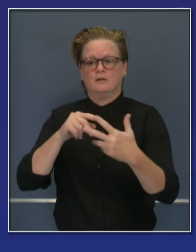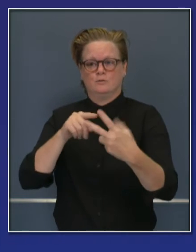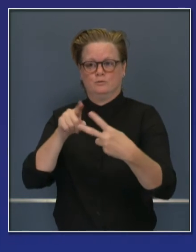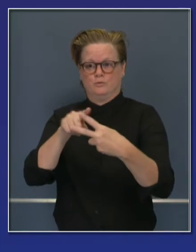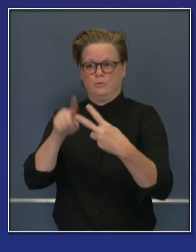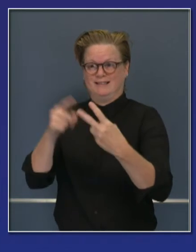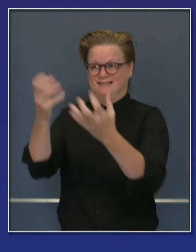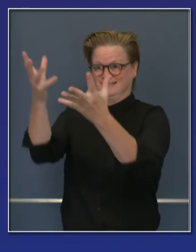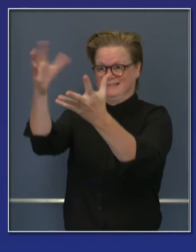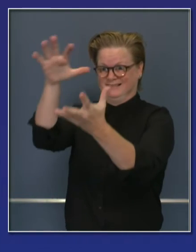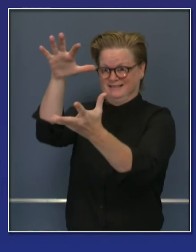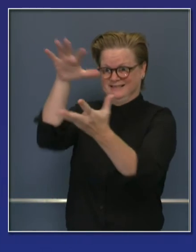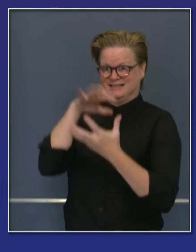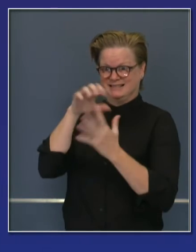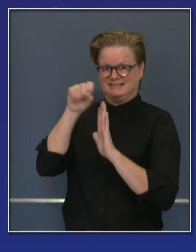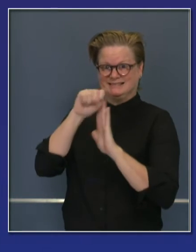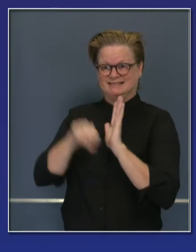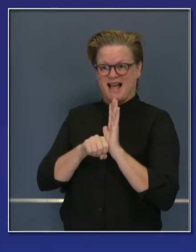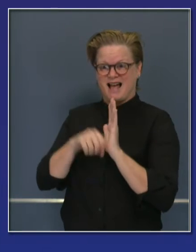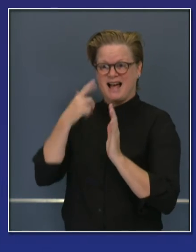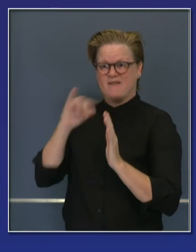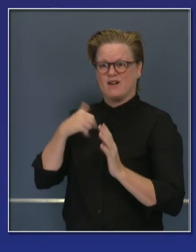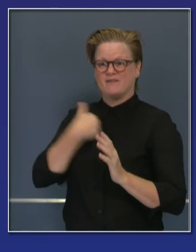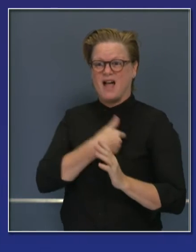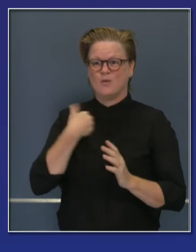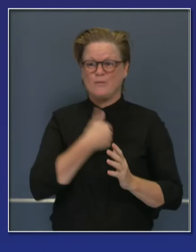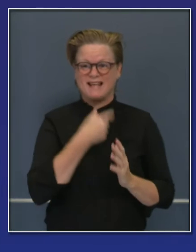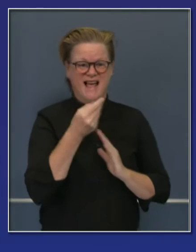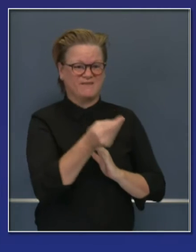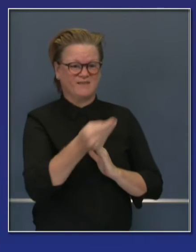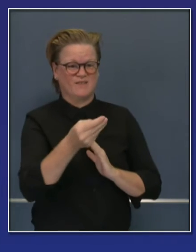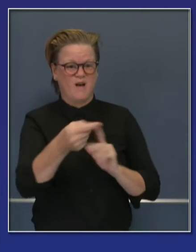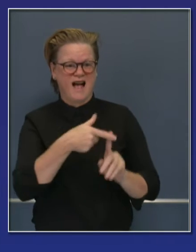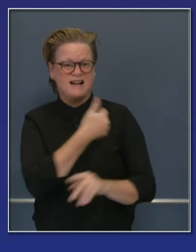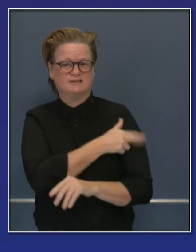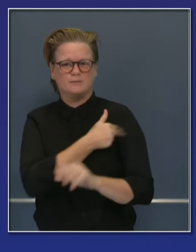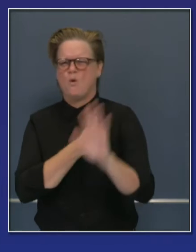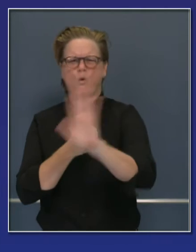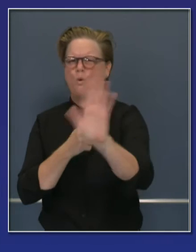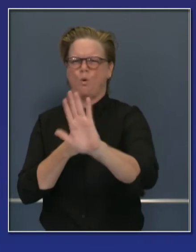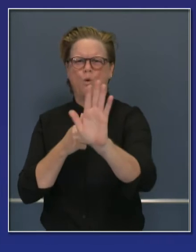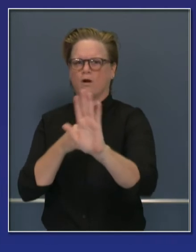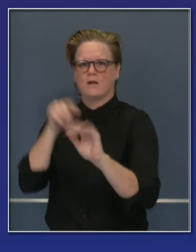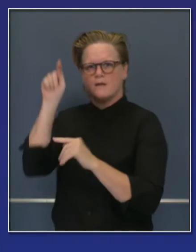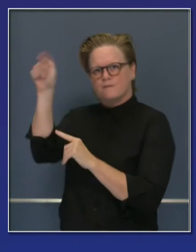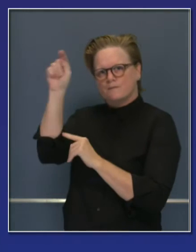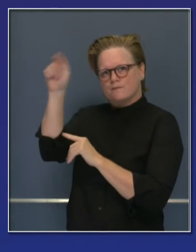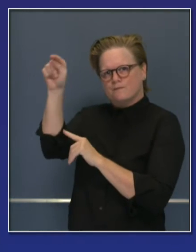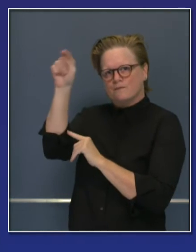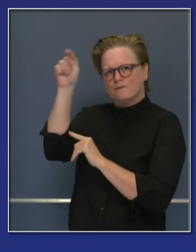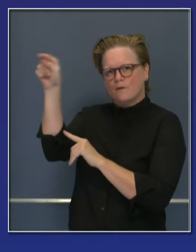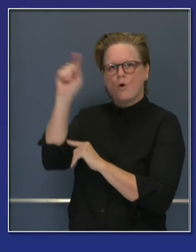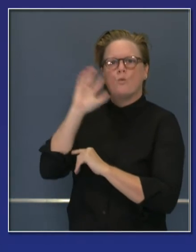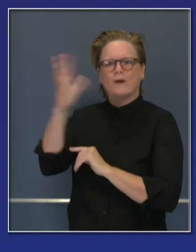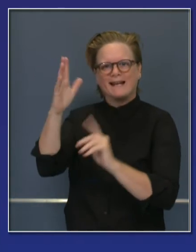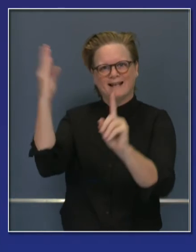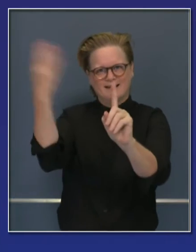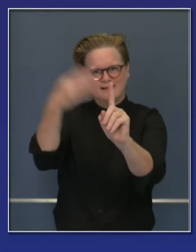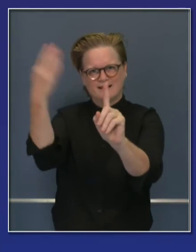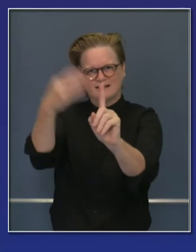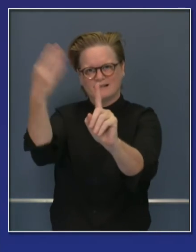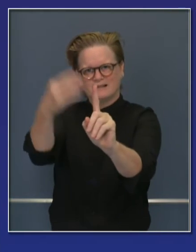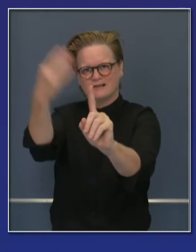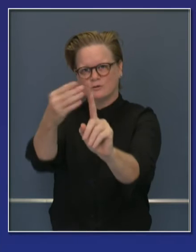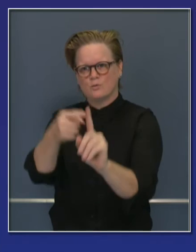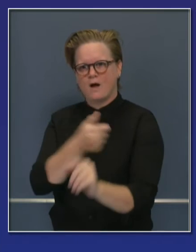with Pfizer, that means that the vaccine that they have requires these ultra low temperatures, these